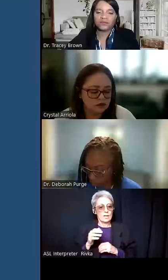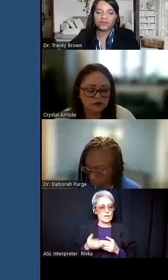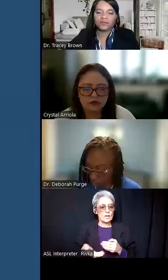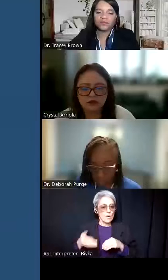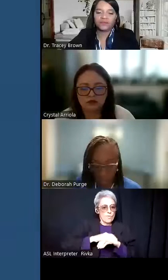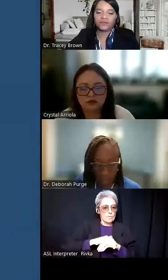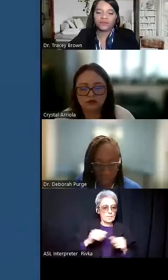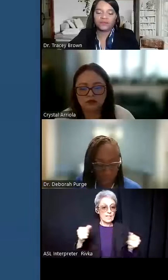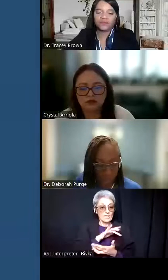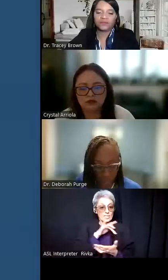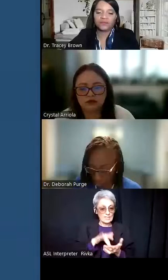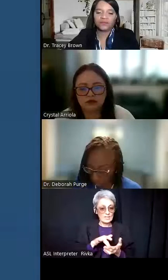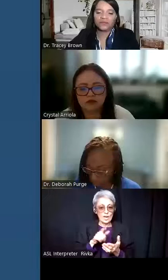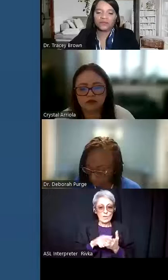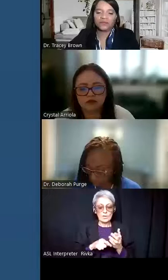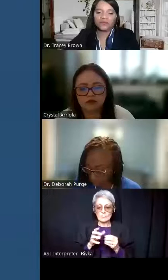emotional regulation.